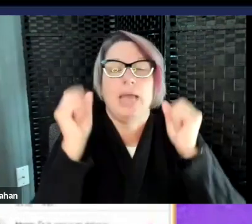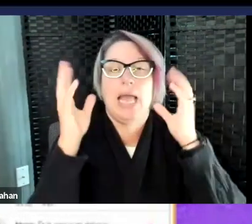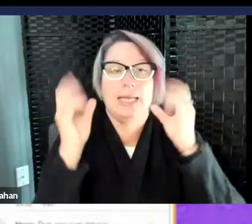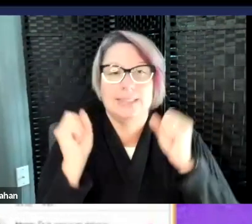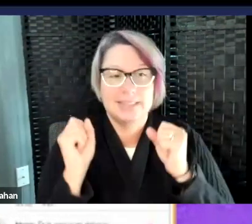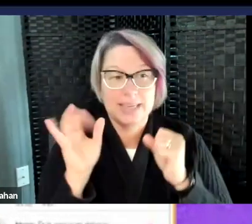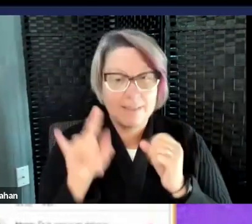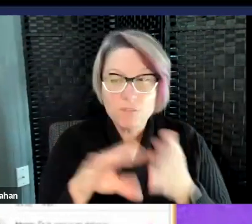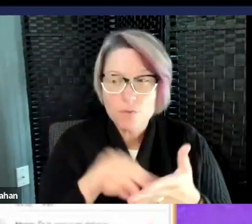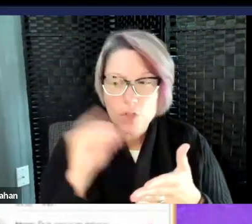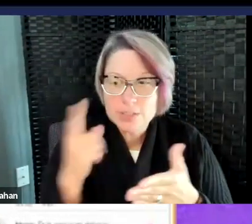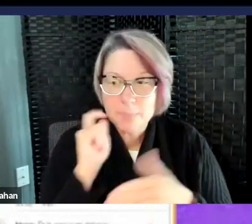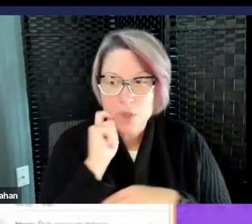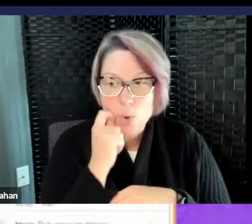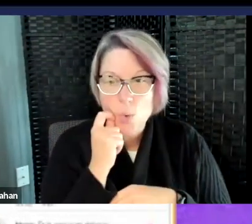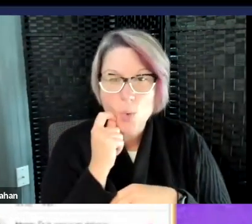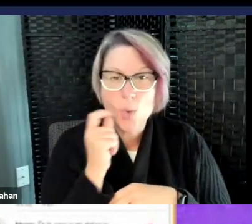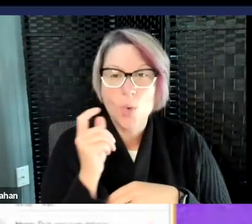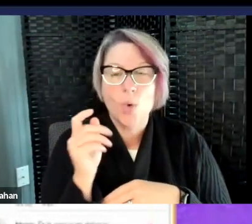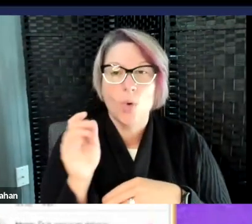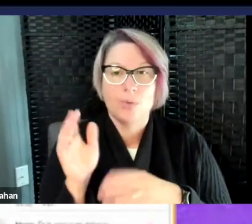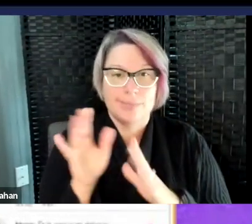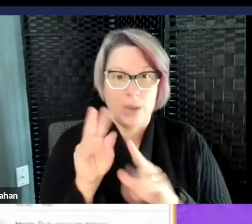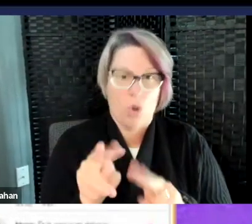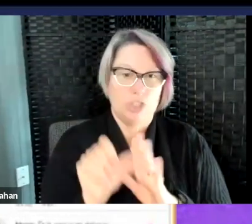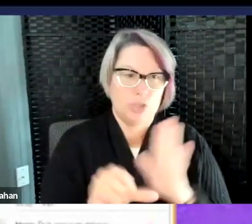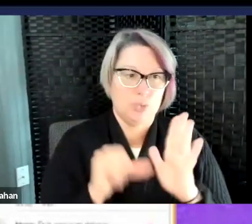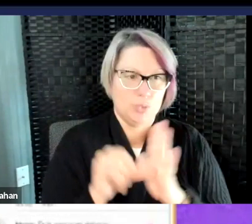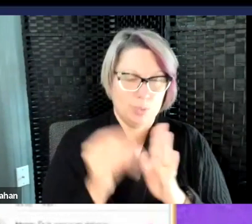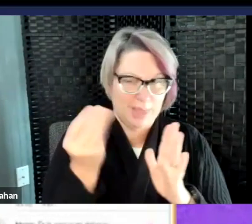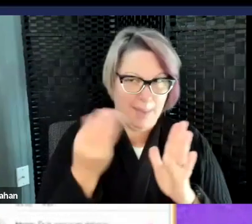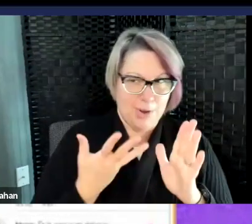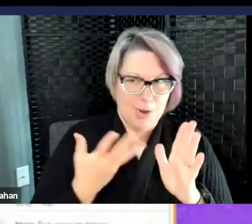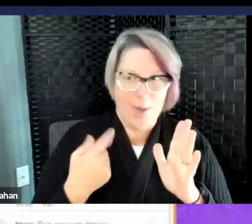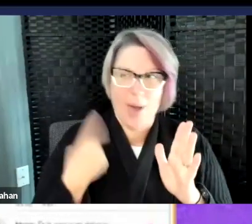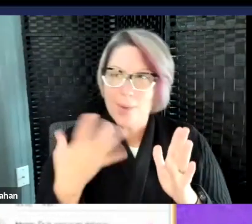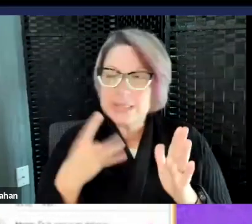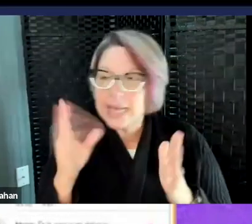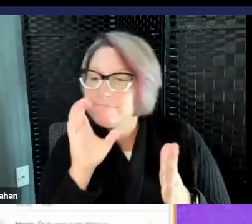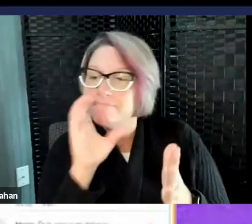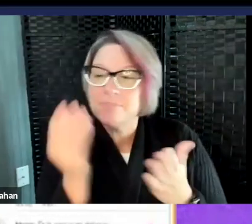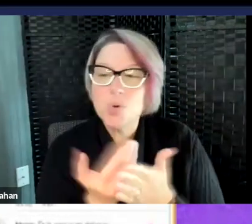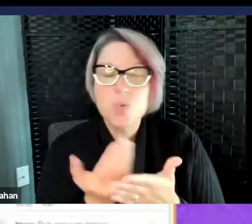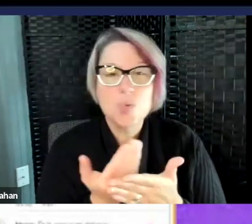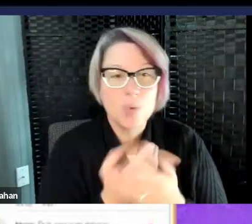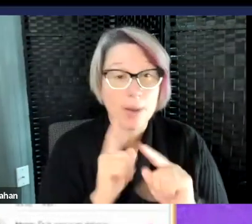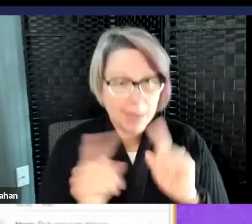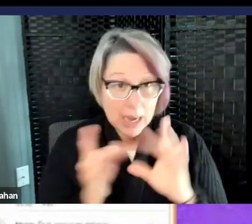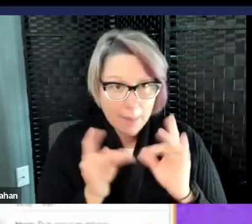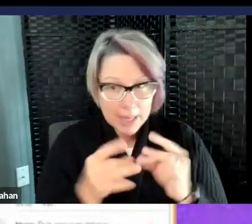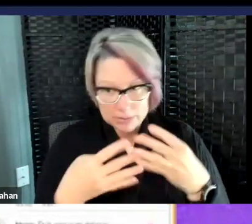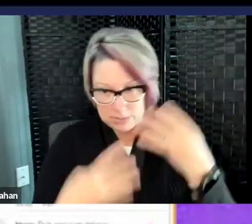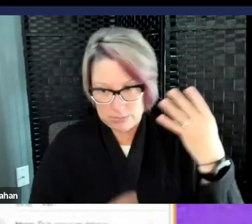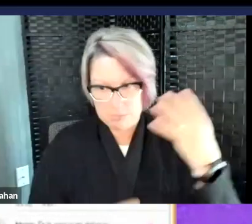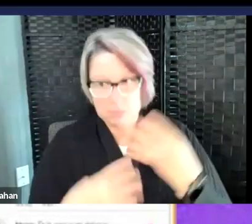learned something cool watching YouTube, let me know. I always like looking at new things, but there's the comments, and